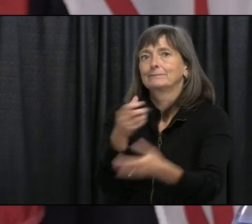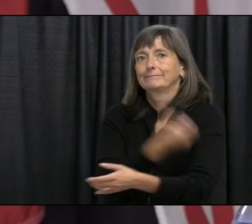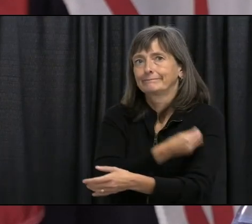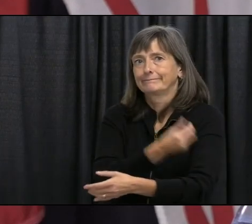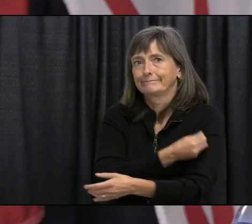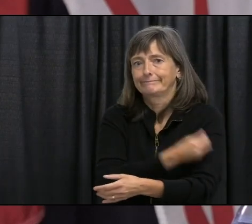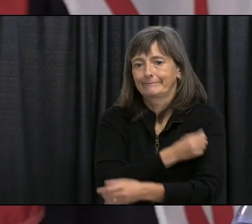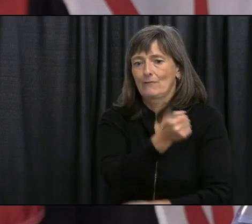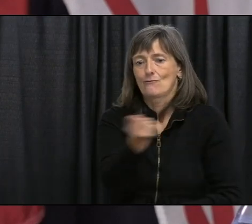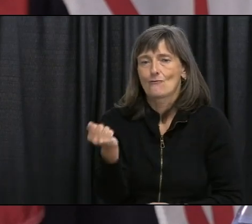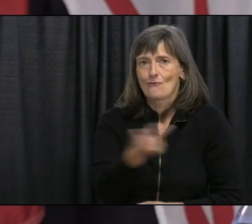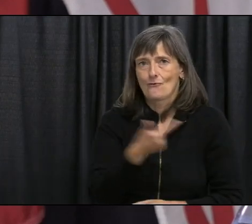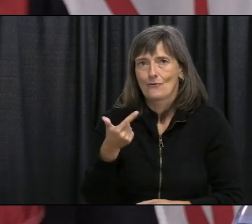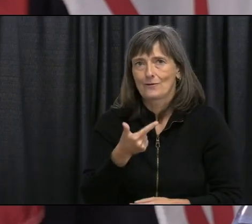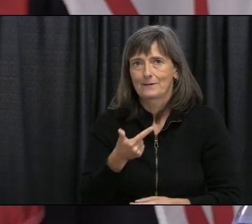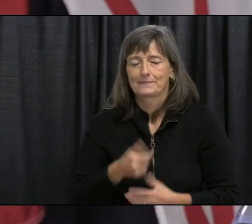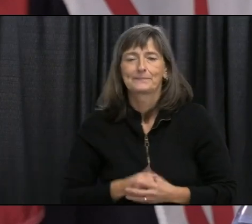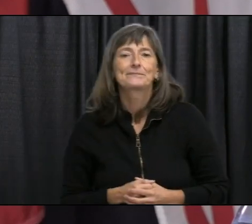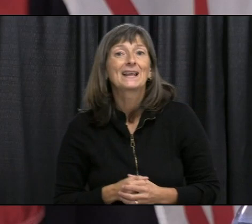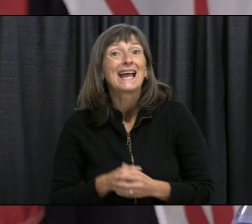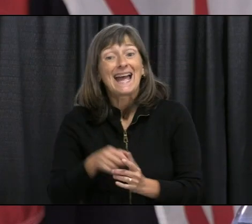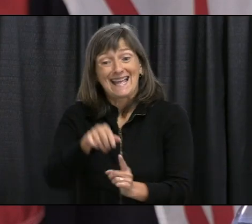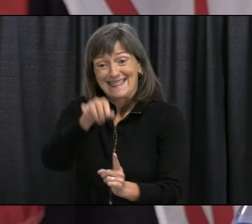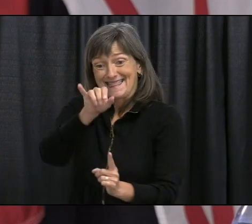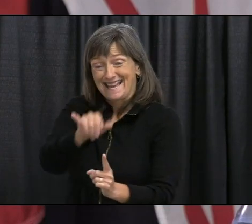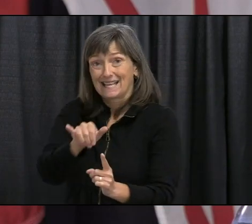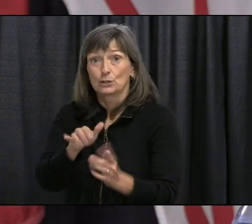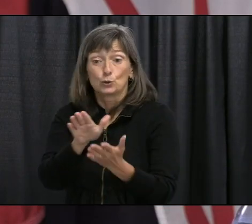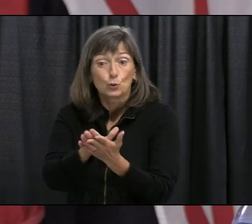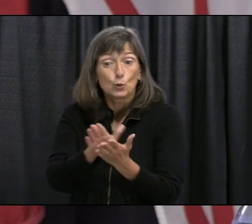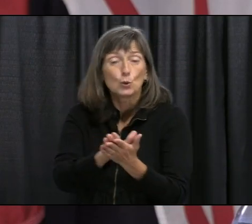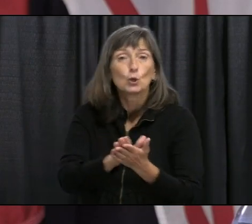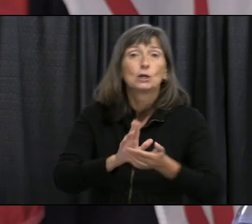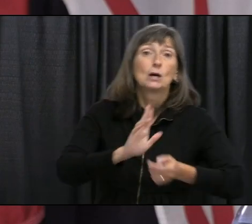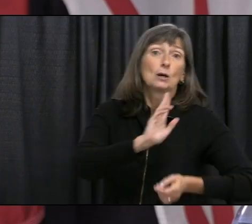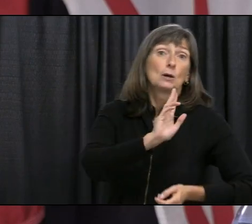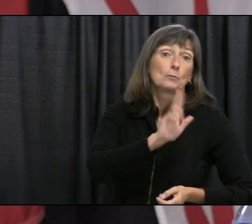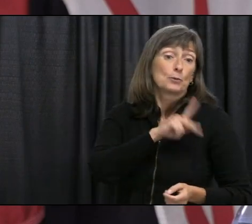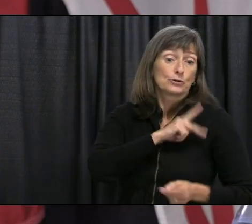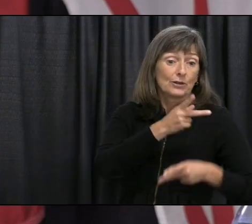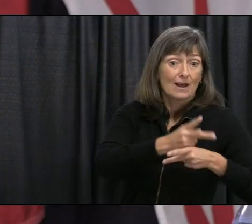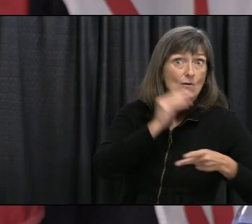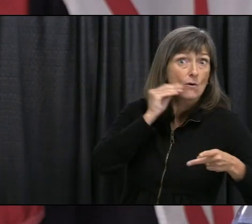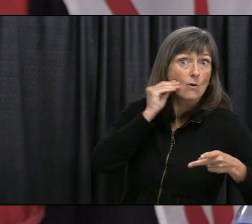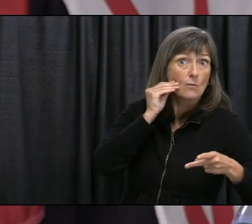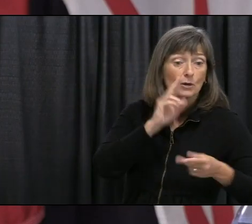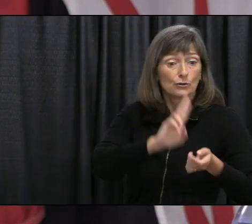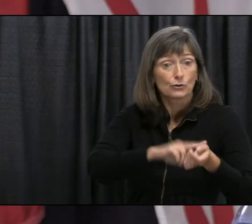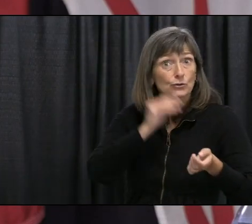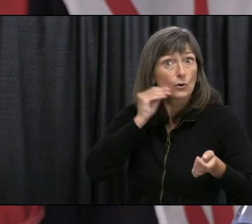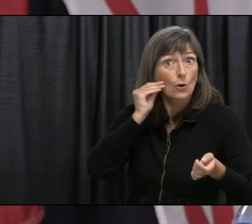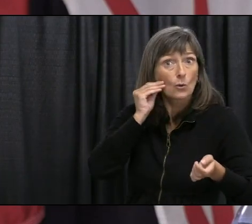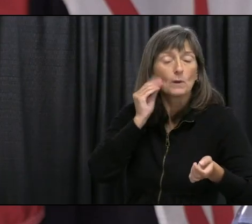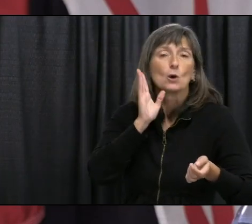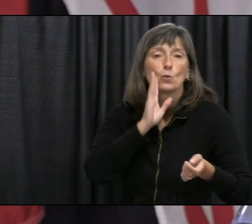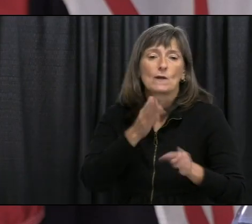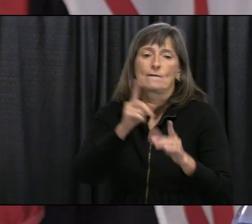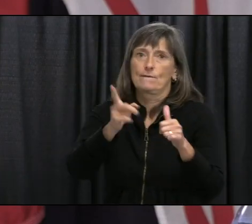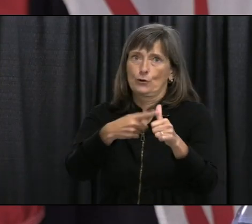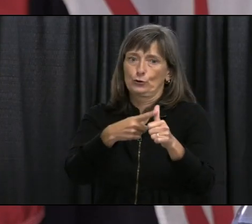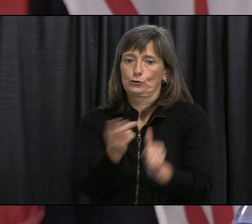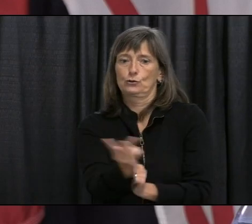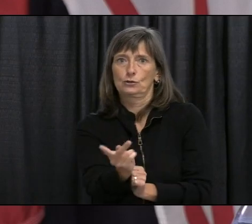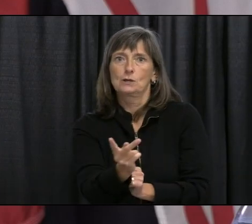the regular public mass clinics. Those plans, in terms of who will